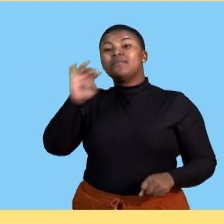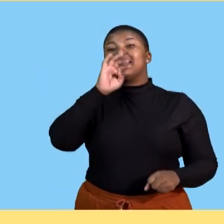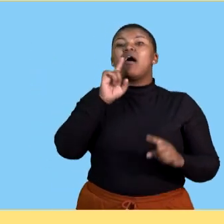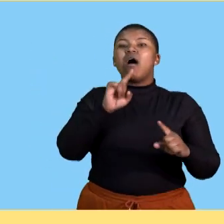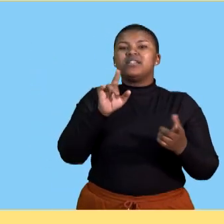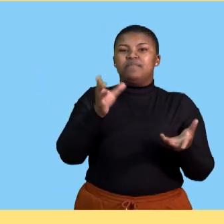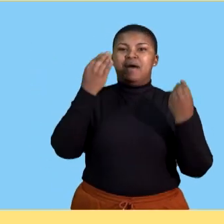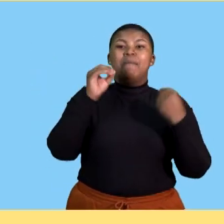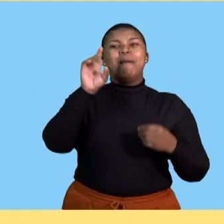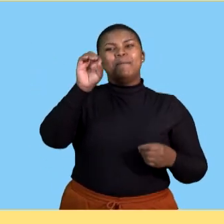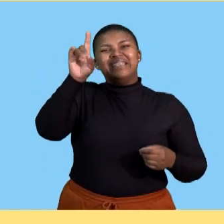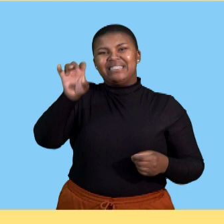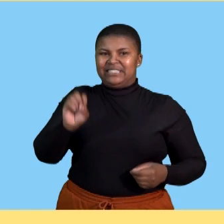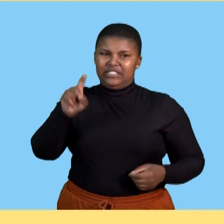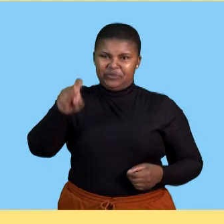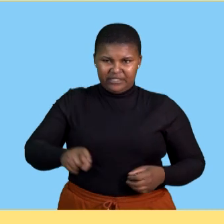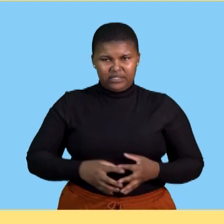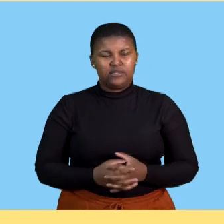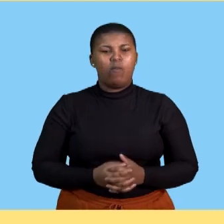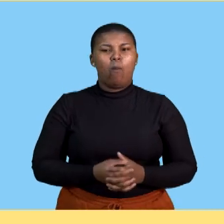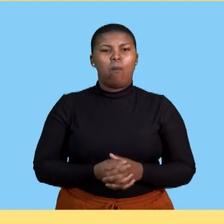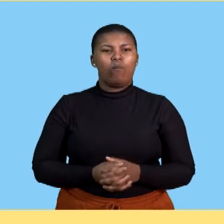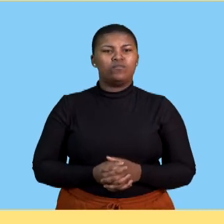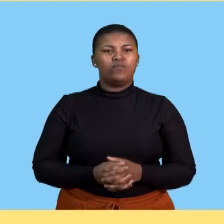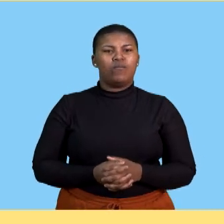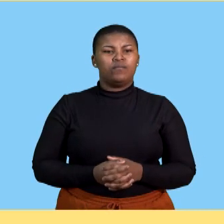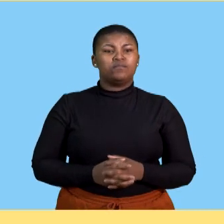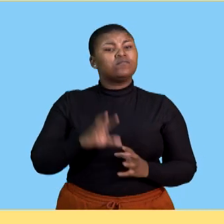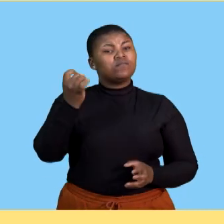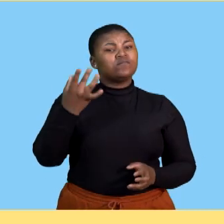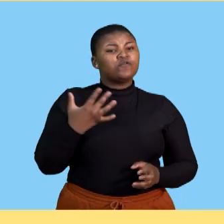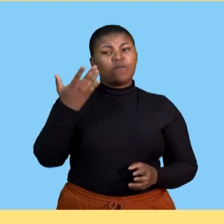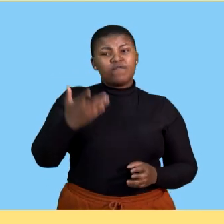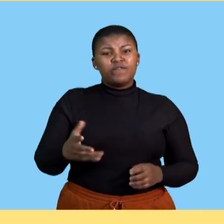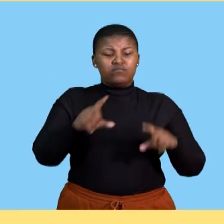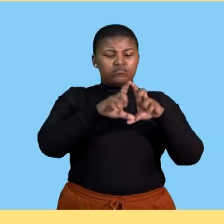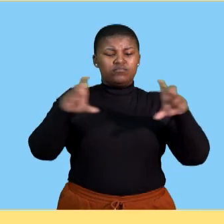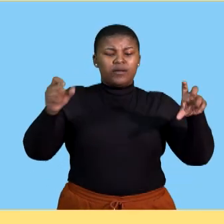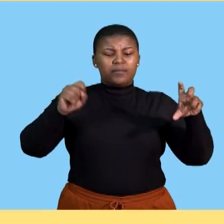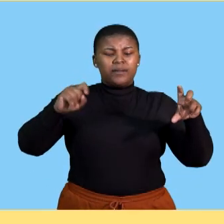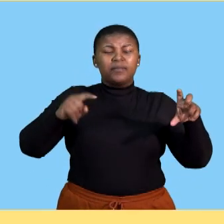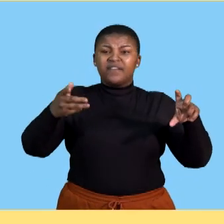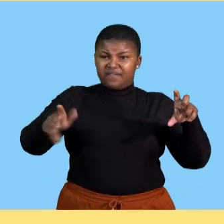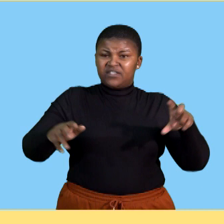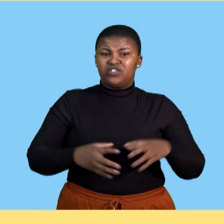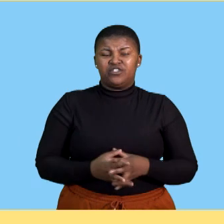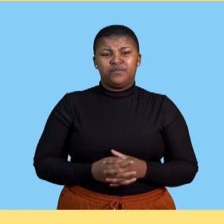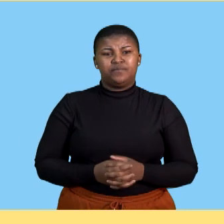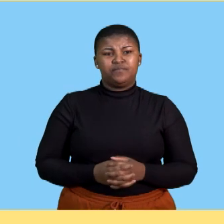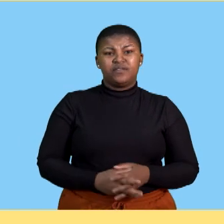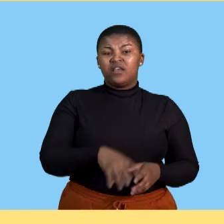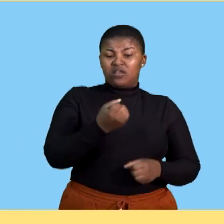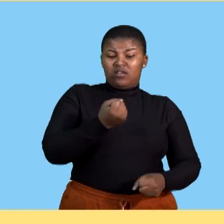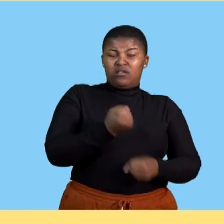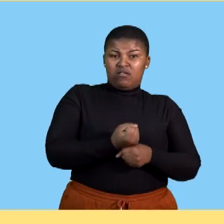be a percentage in this case, a percentage. We are given the statement of comprehensive income ended